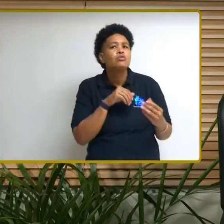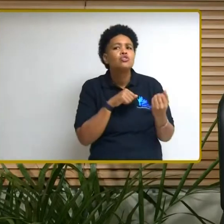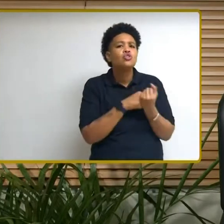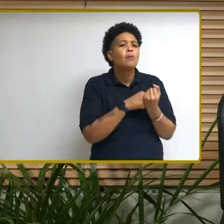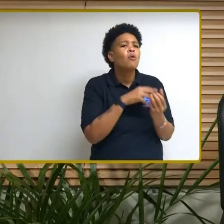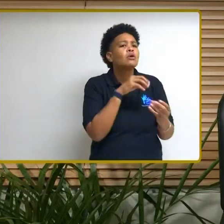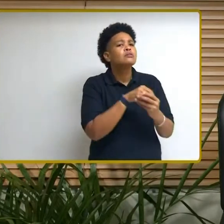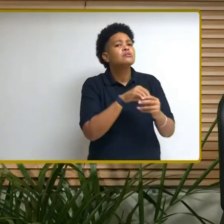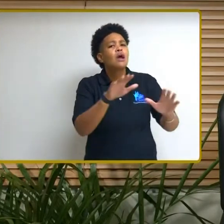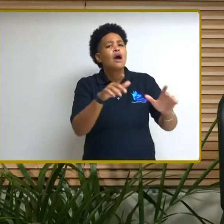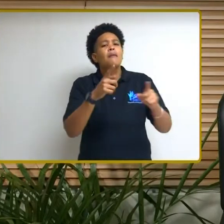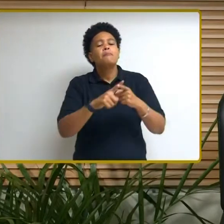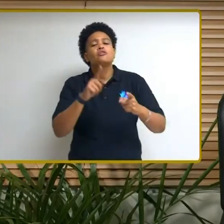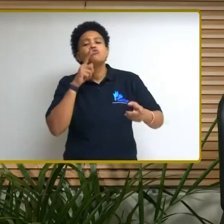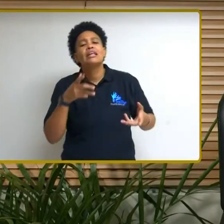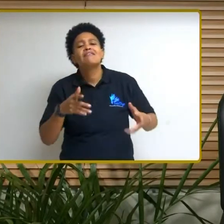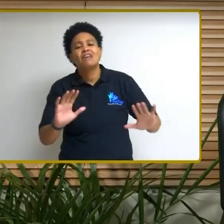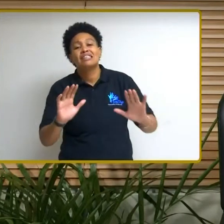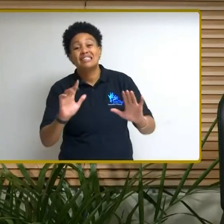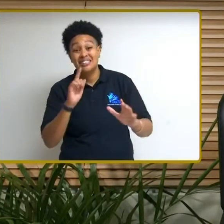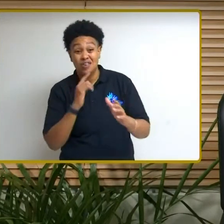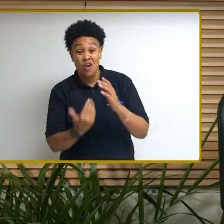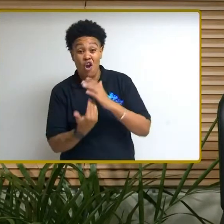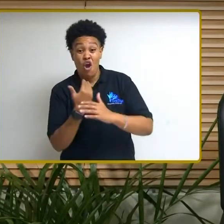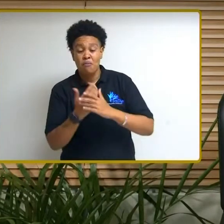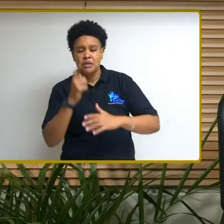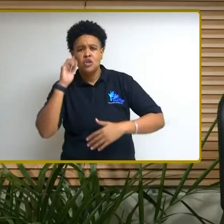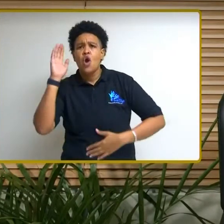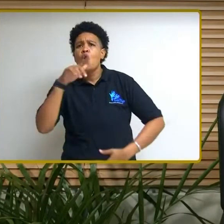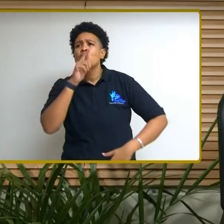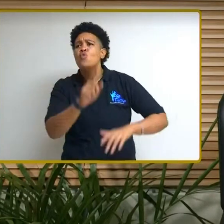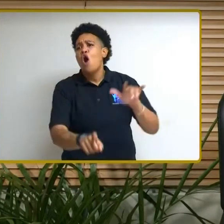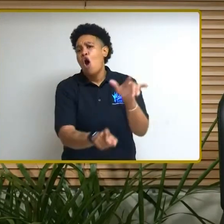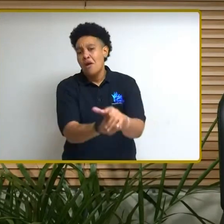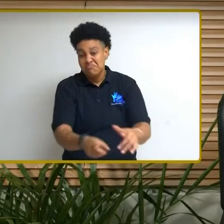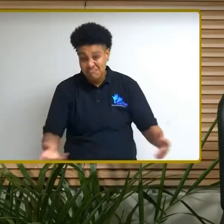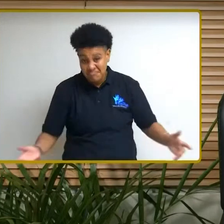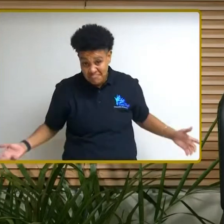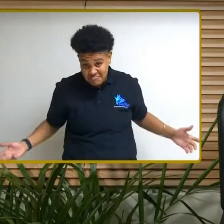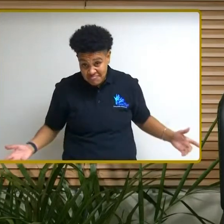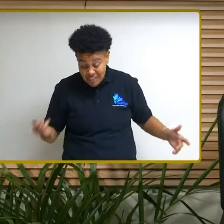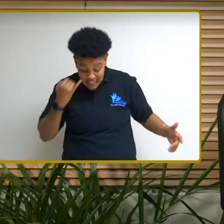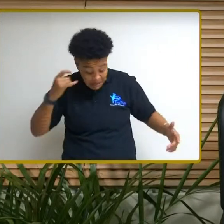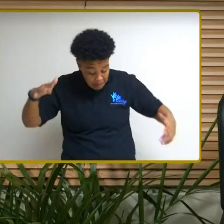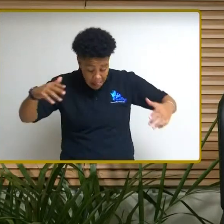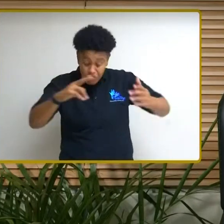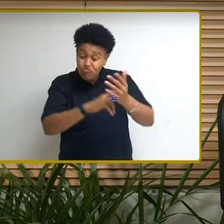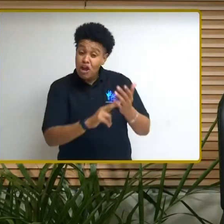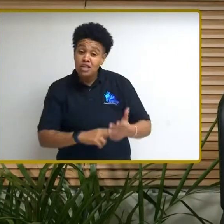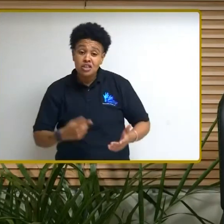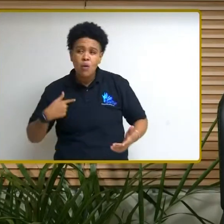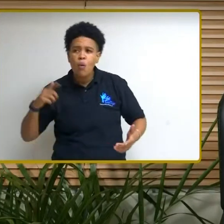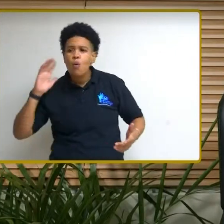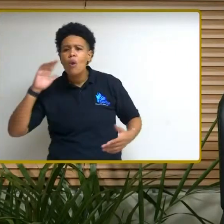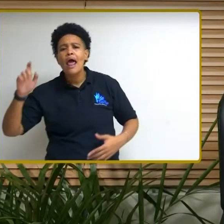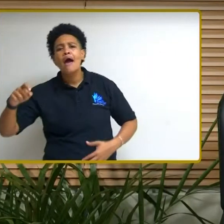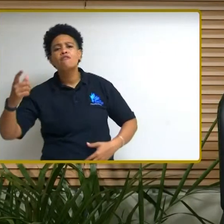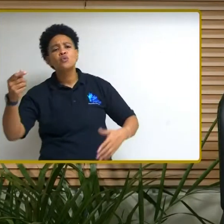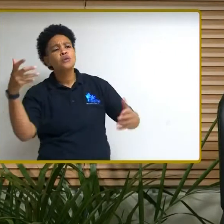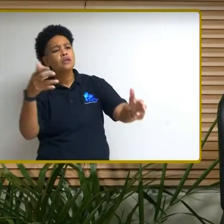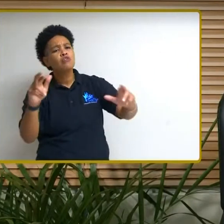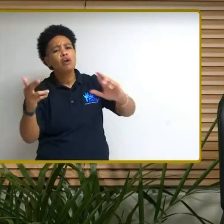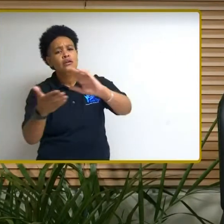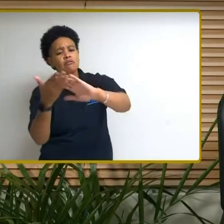and facilitating or accommodating all those who come. Even if they're not registered, we would have to do it on